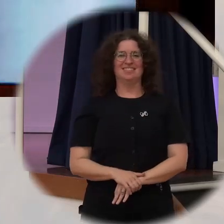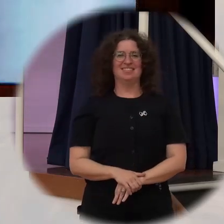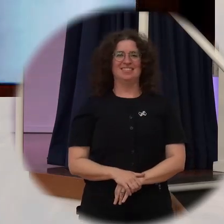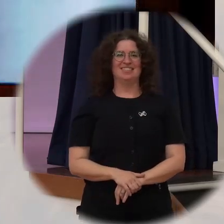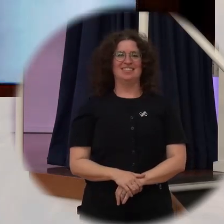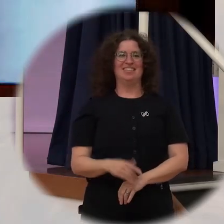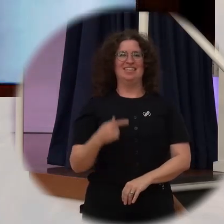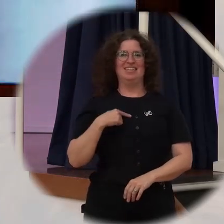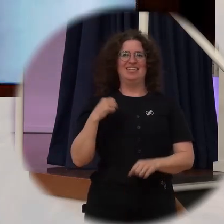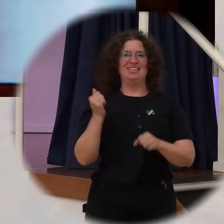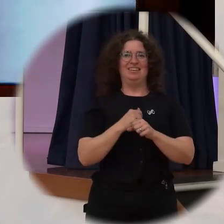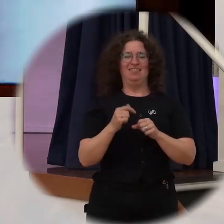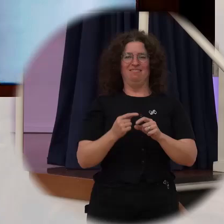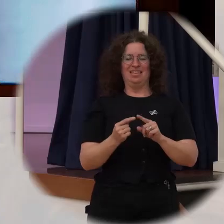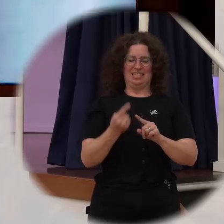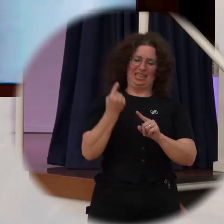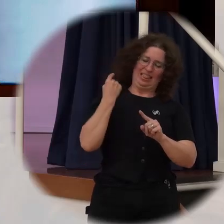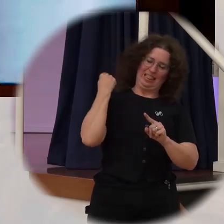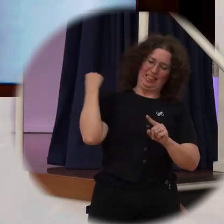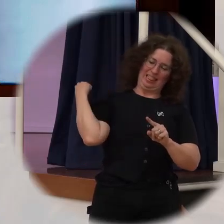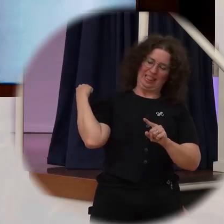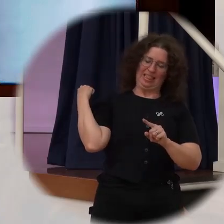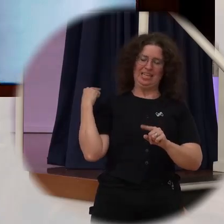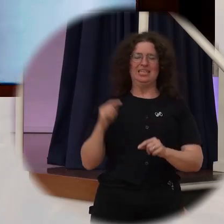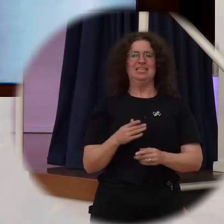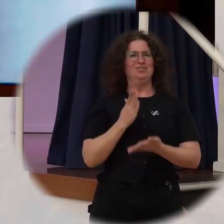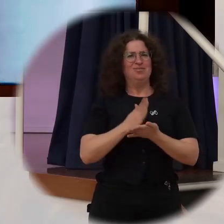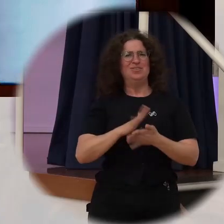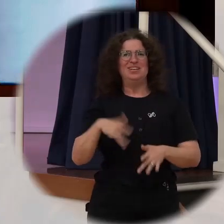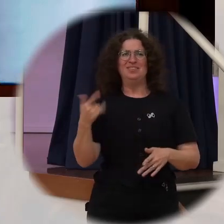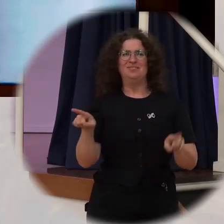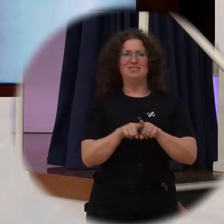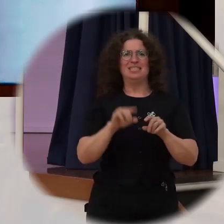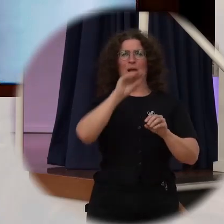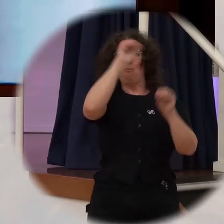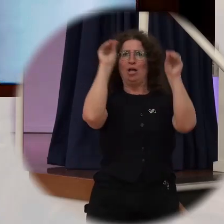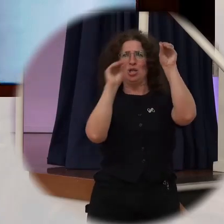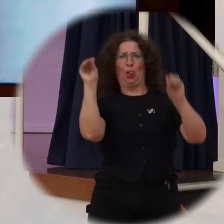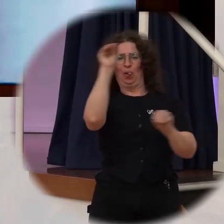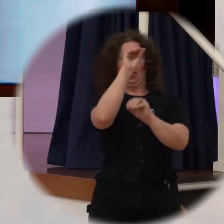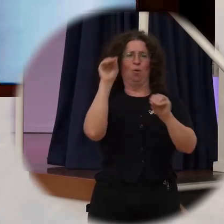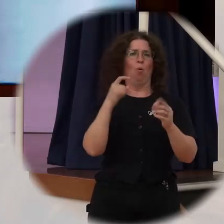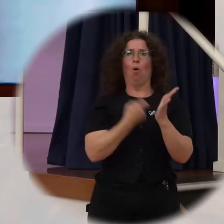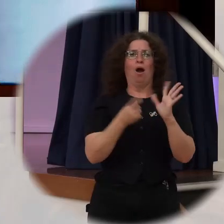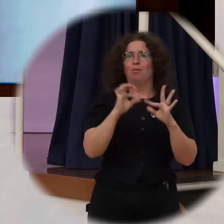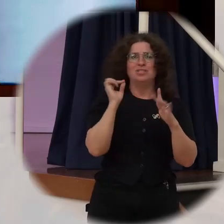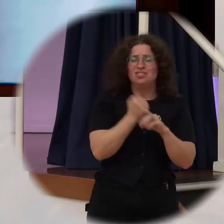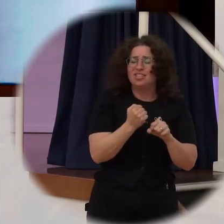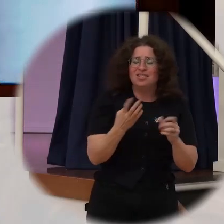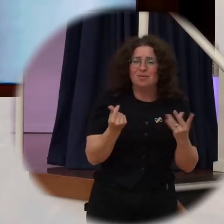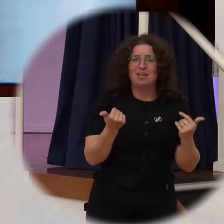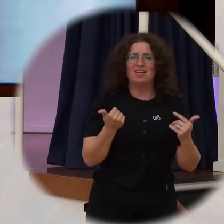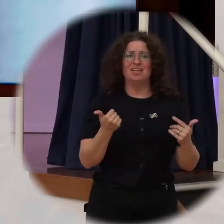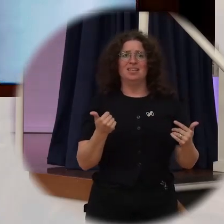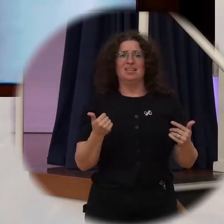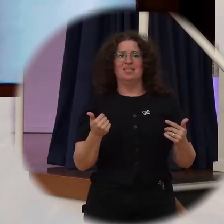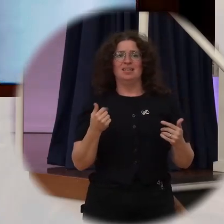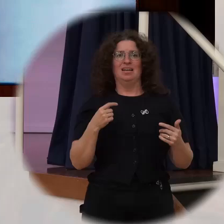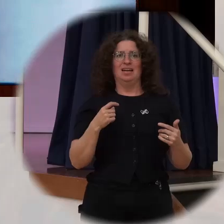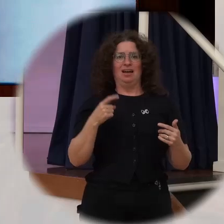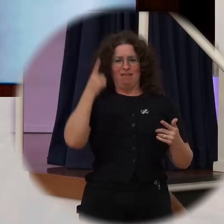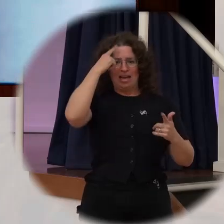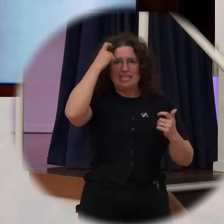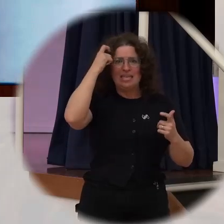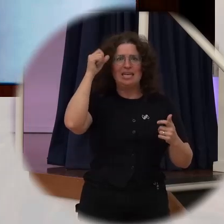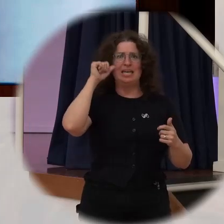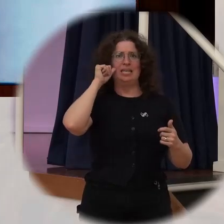terrible reverse engineering nonsense terrible world, it really feels like playing a puzzle game or an RPG or something. I have these clues, I know how